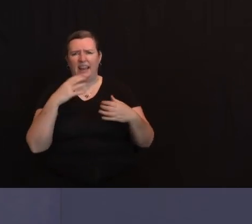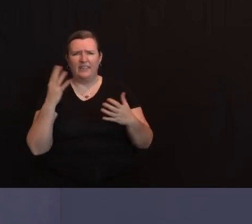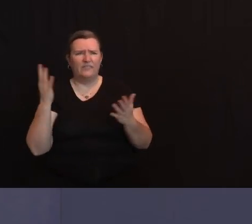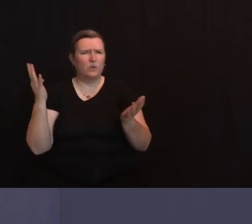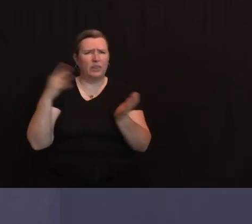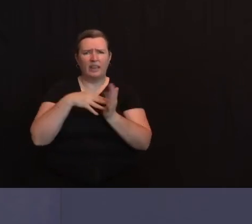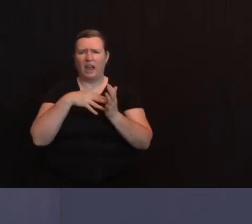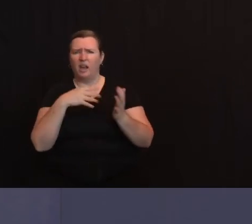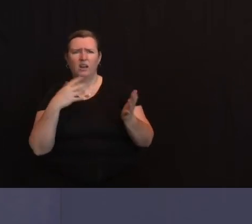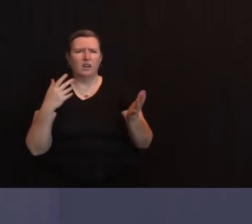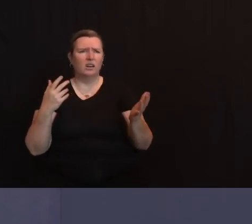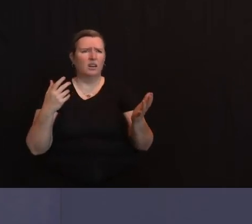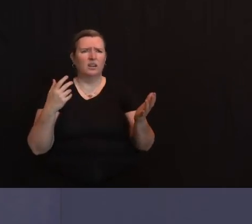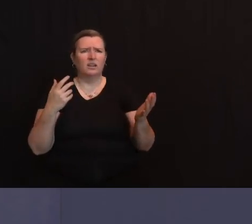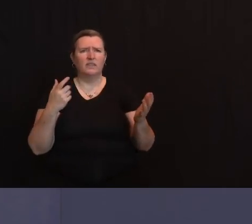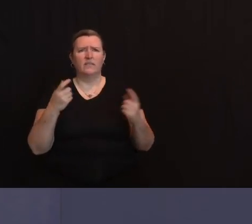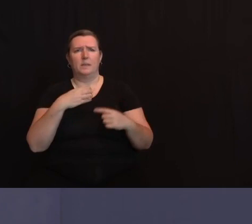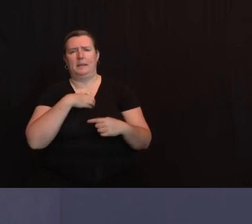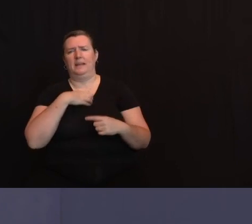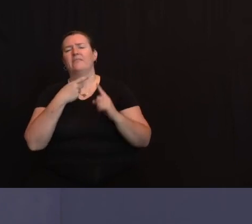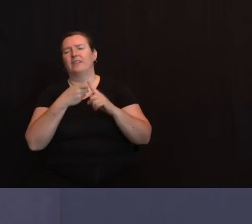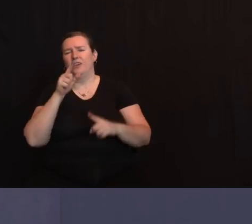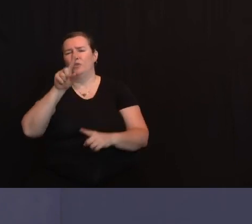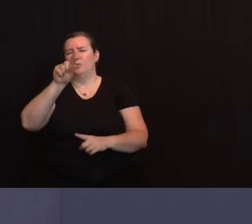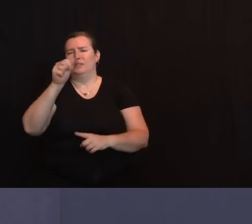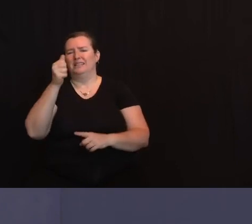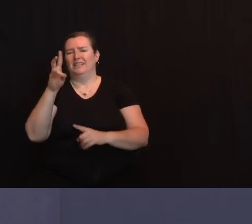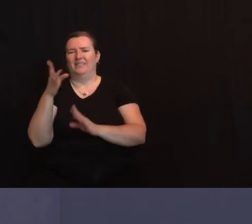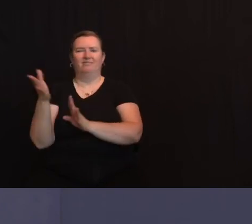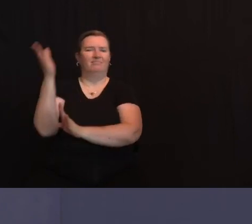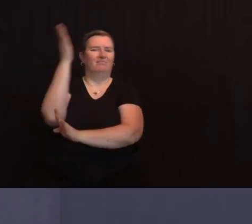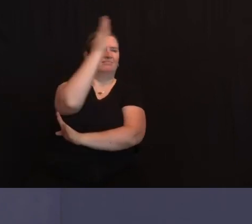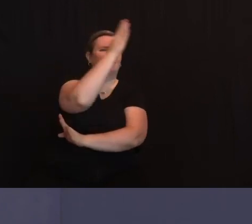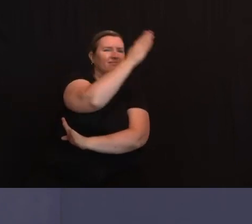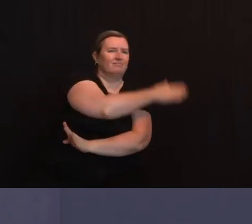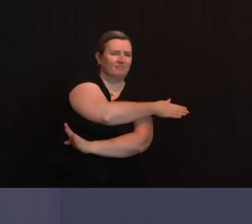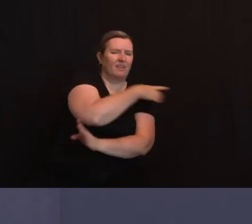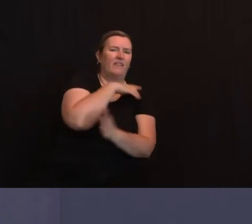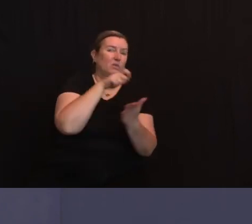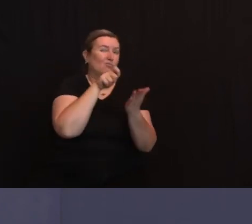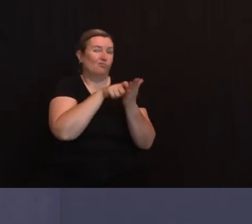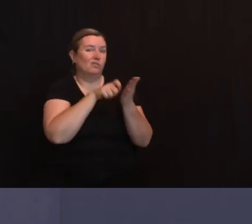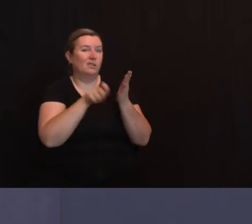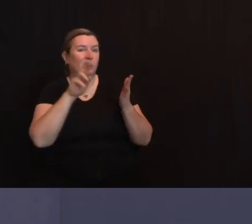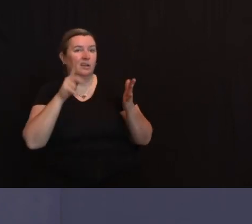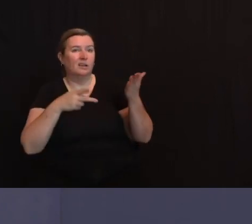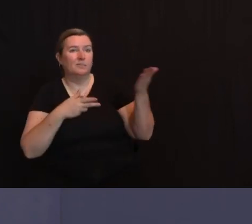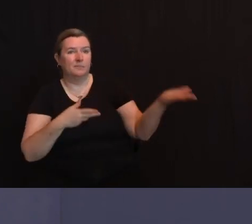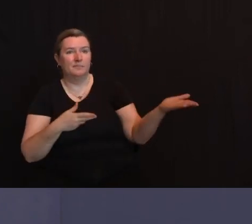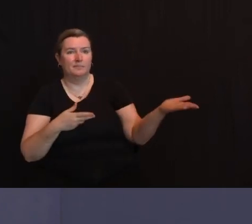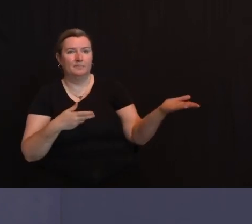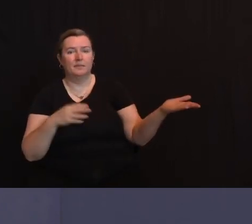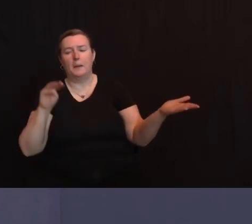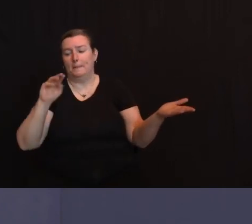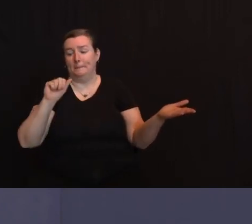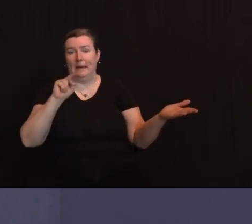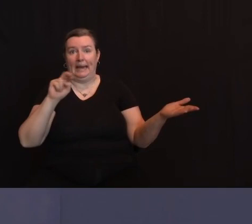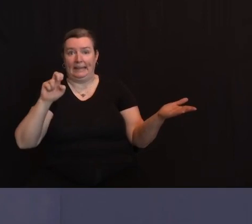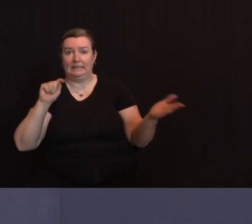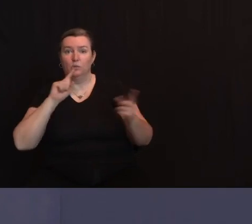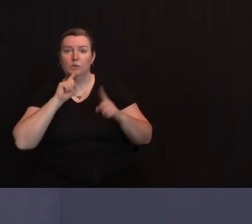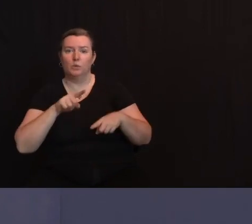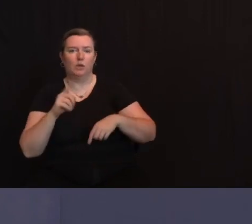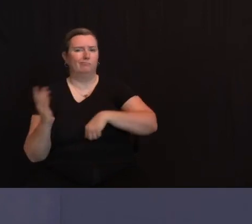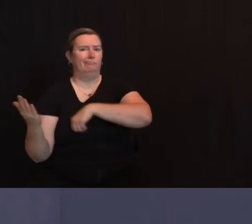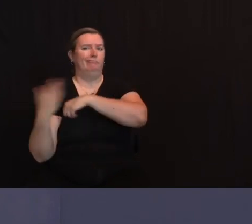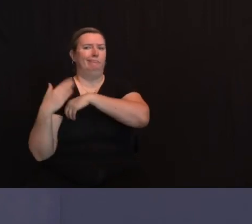to 2017, was not only a recommendation of the Manat report, but a priority of mine